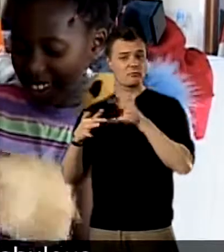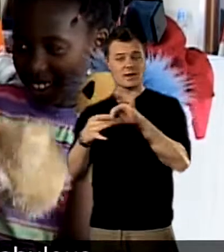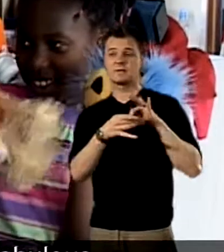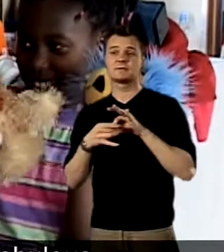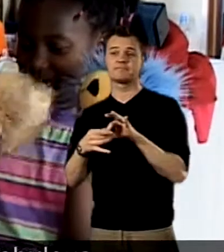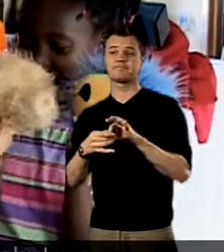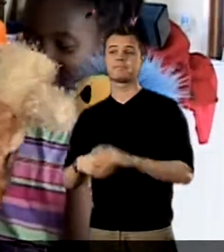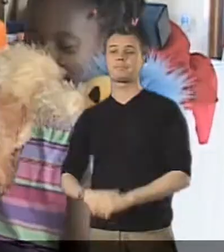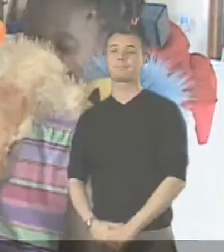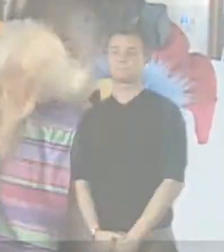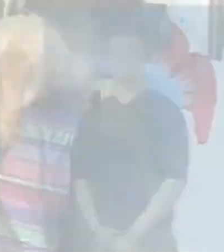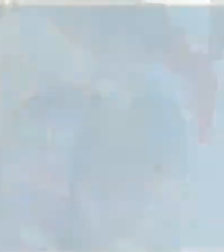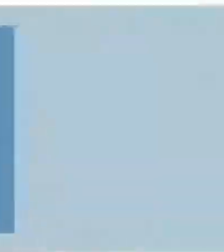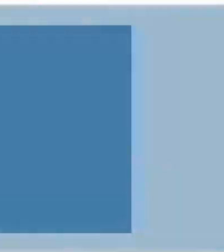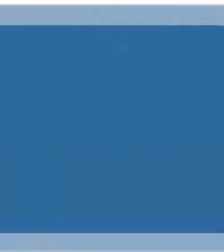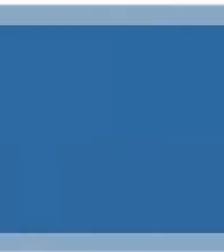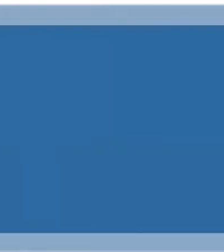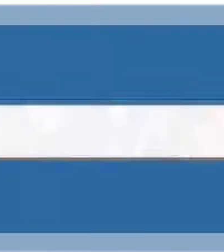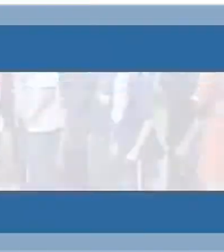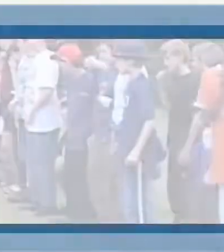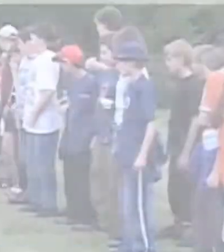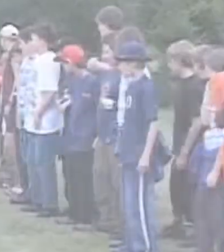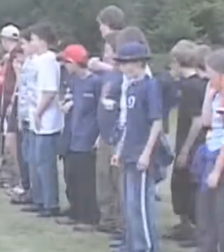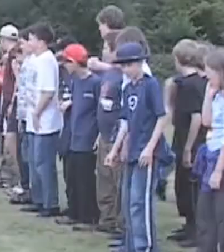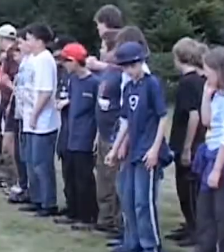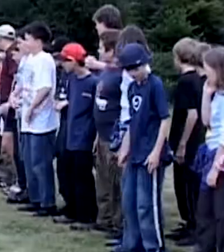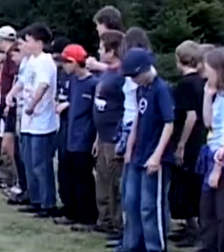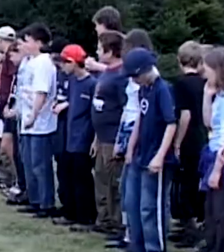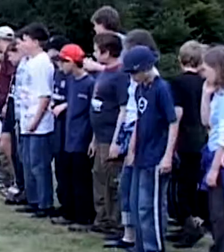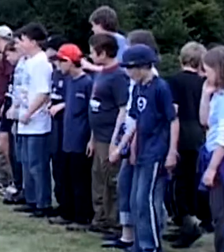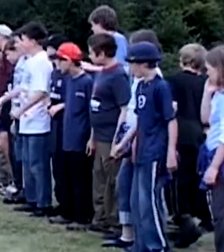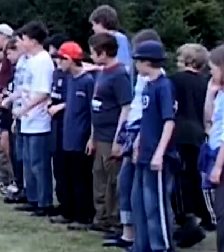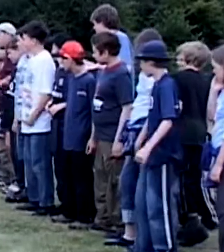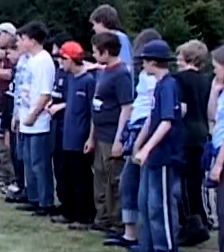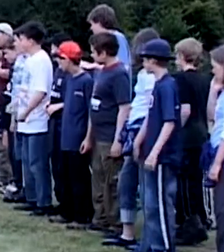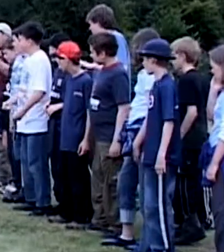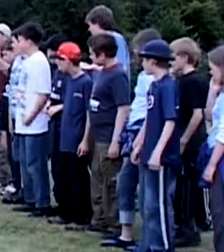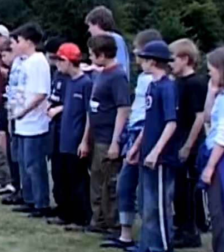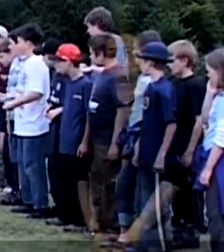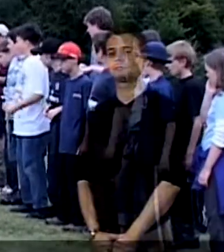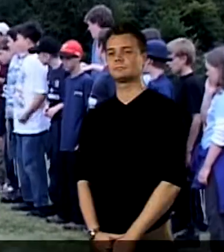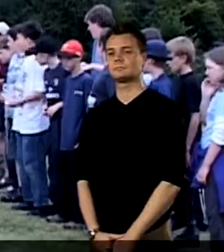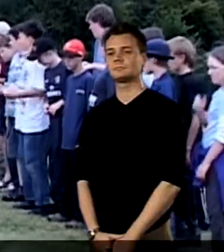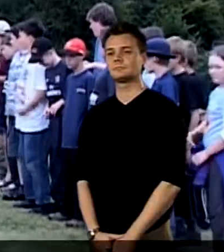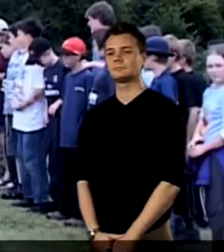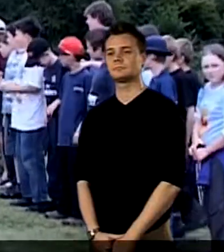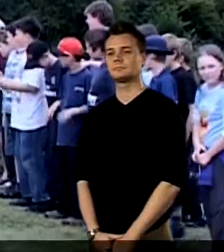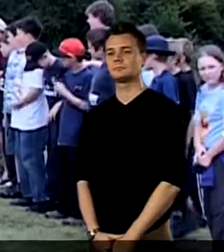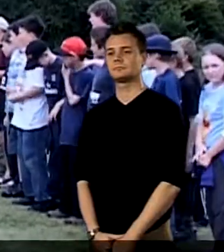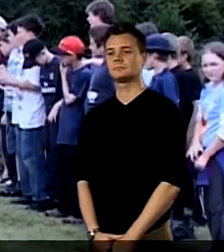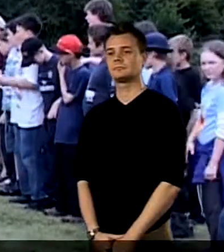think that was really good, really, really good. So yeah. Where are you going to be? Hello. Okay. Don't forget who needs